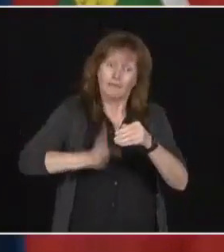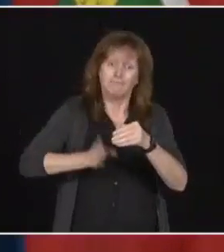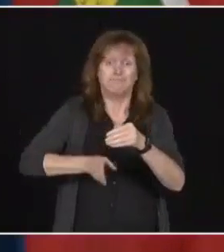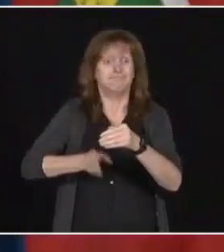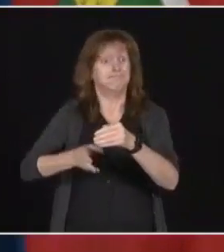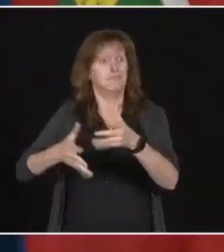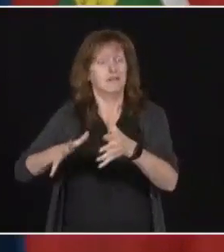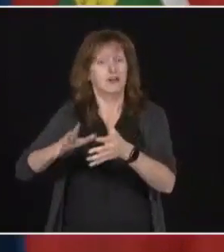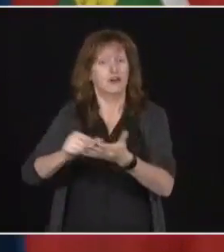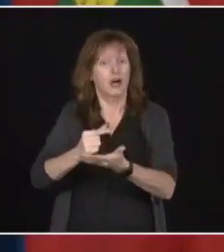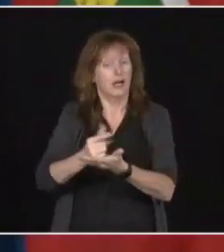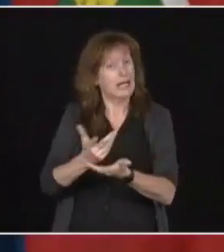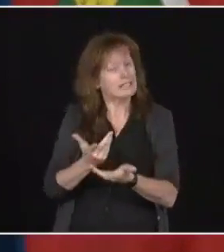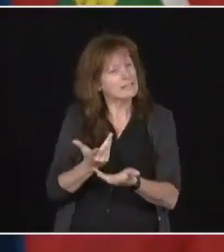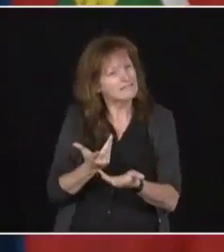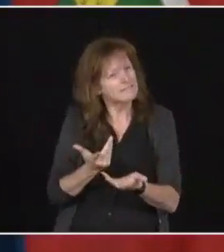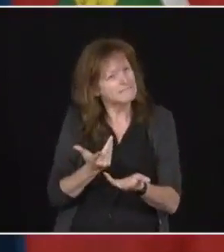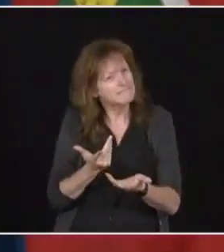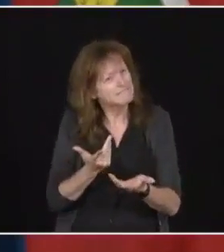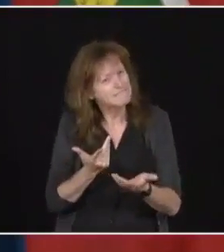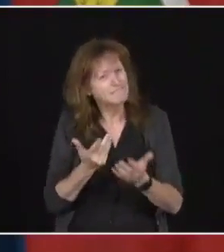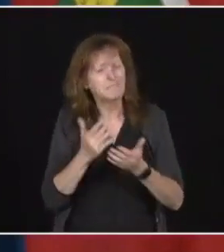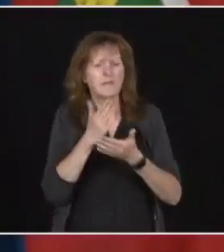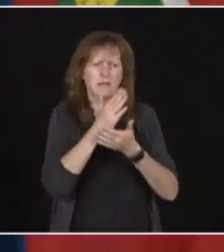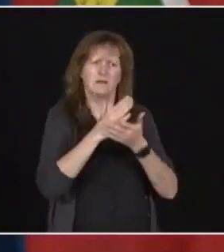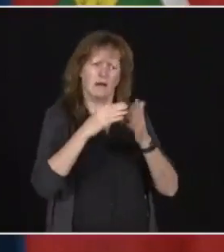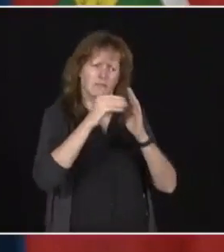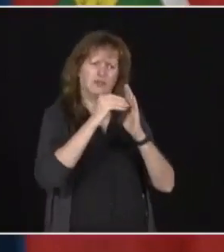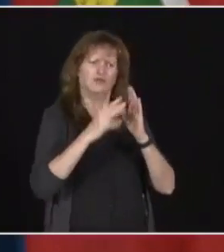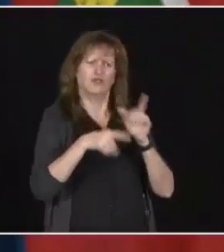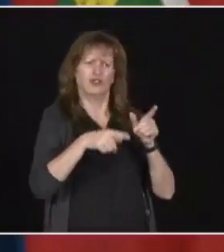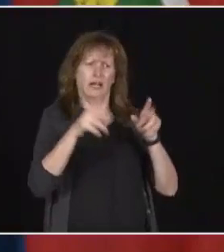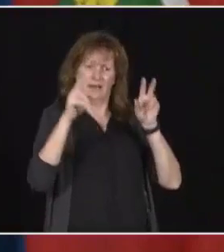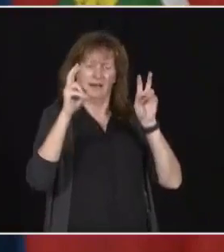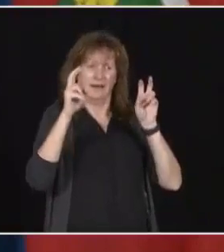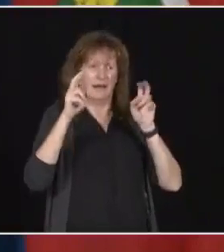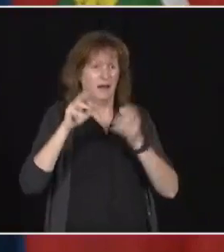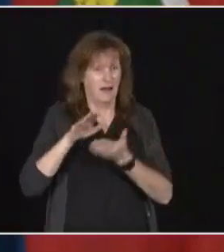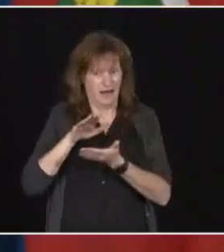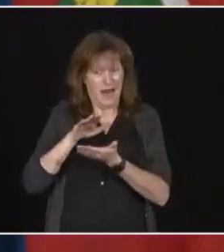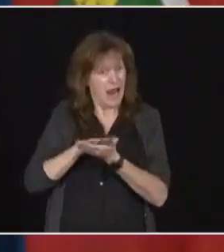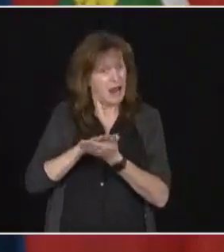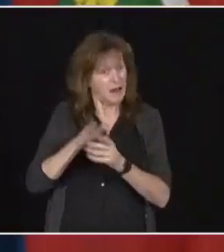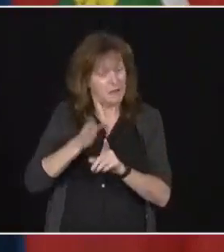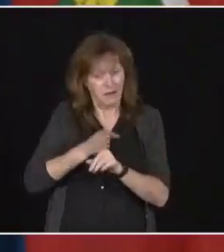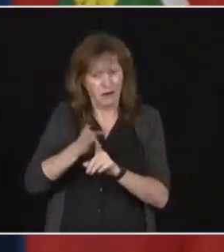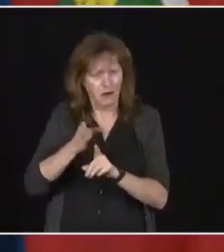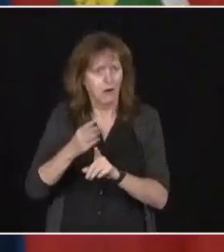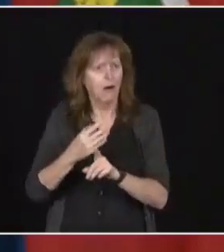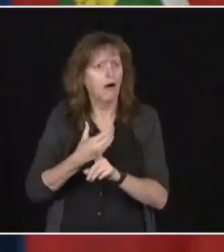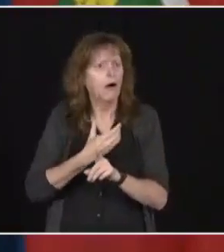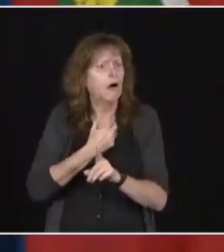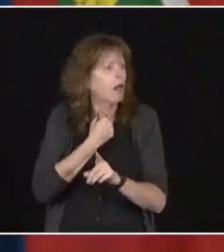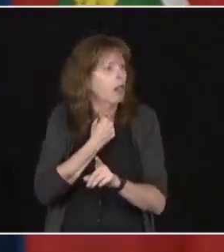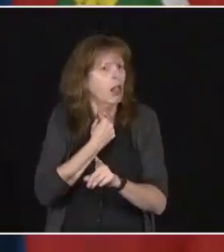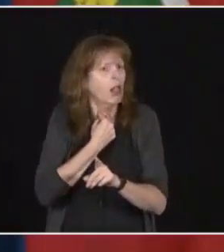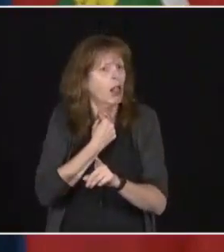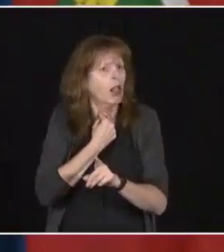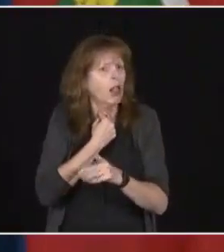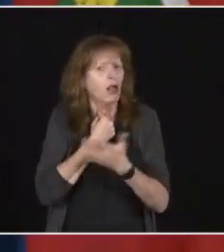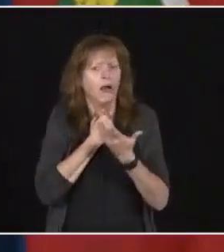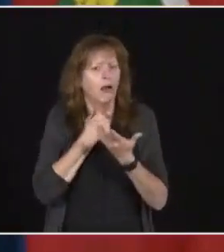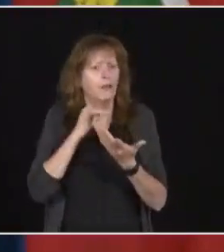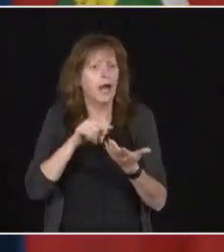some students as academically stranded students. These are students in high labor market demand areas that would